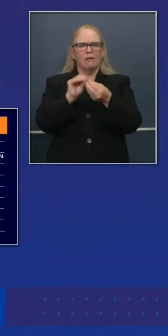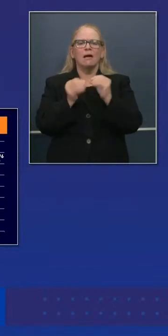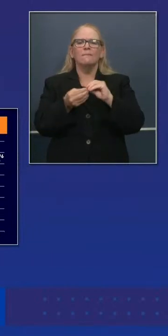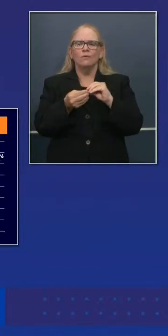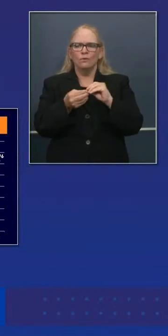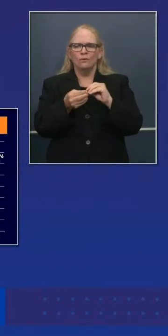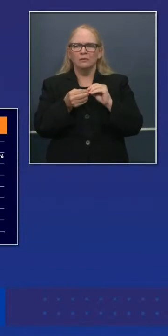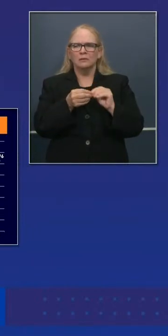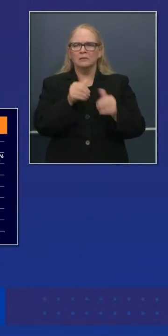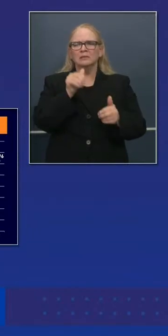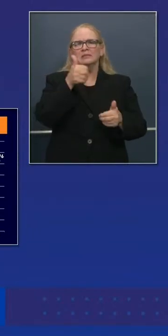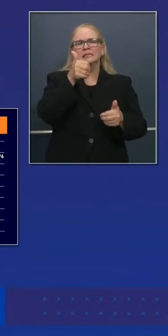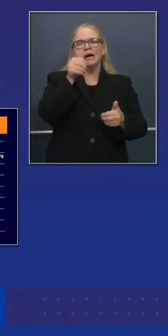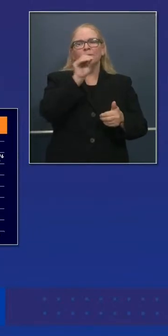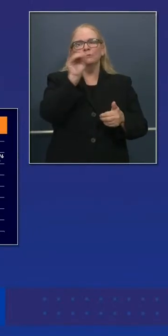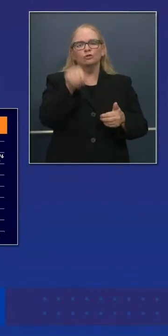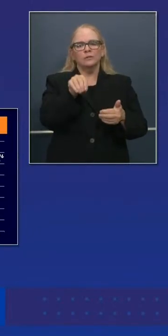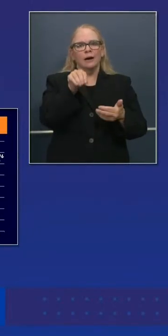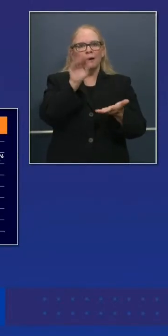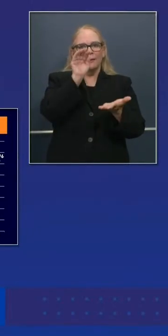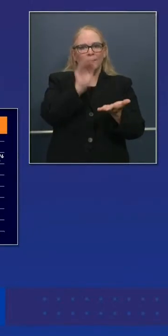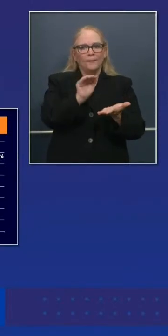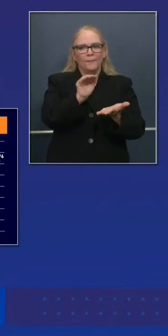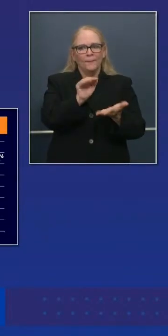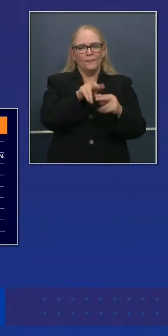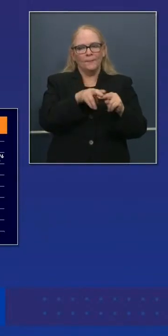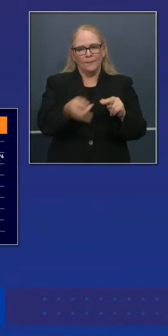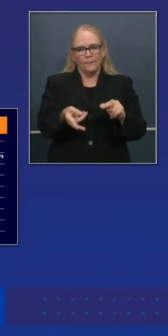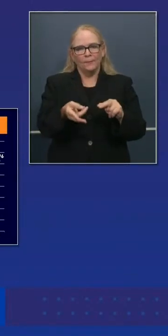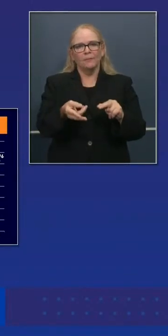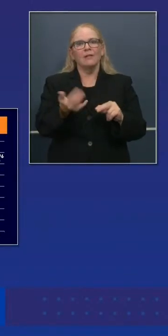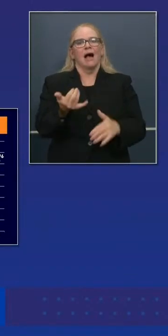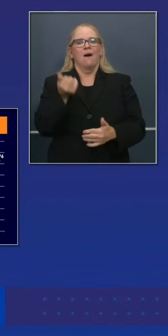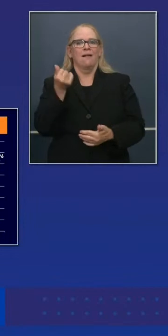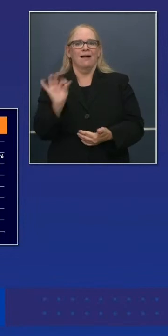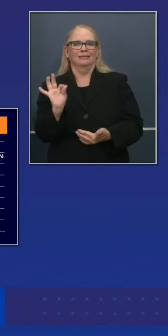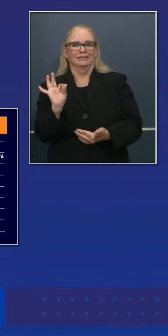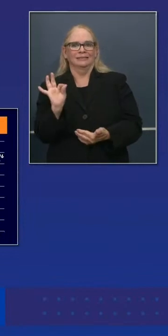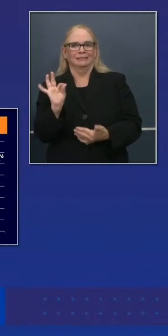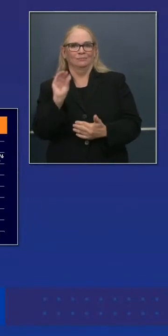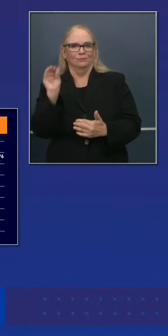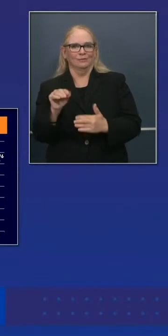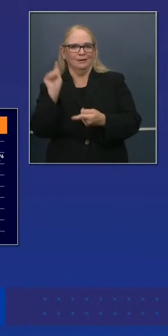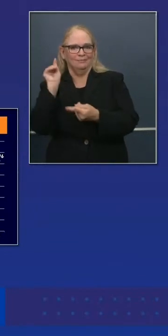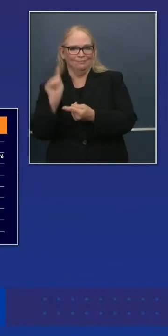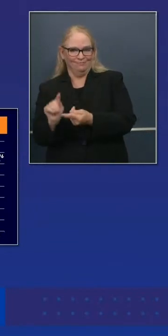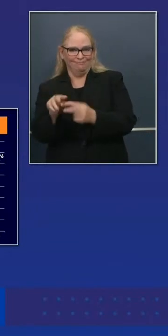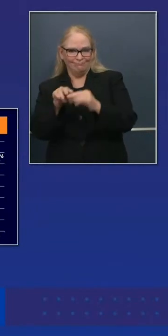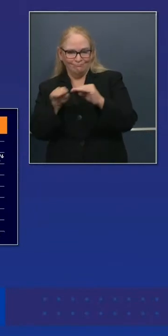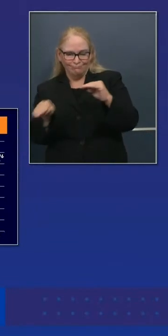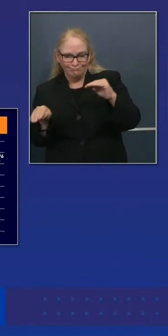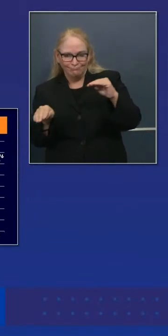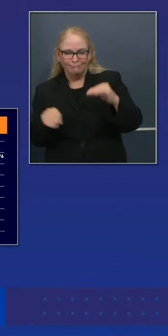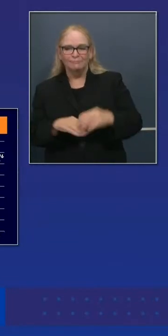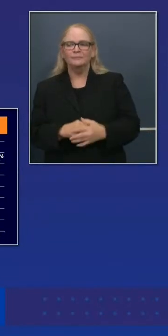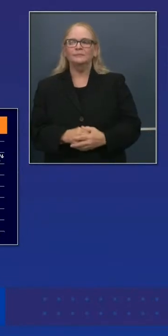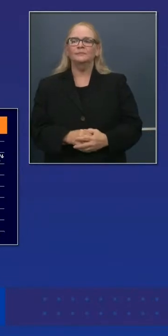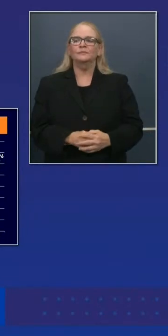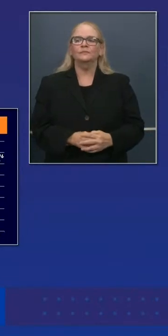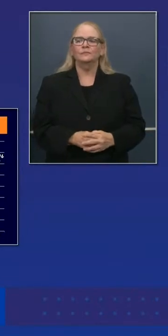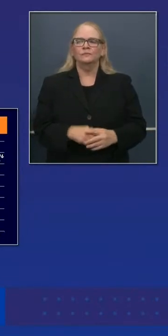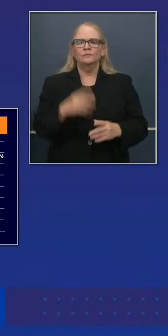10% decrease over the prior 14 days, now 19%. So we're seeing an acceleration of